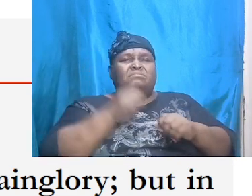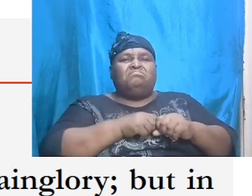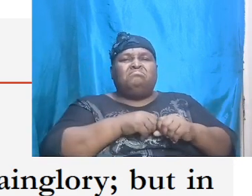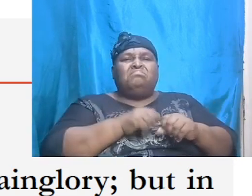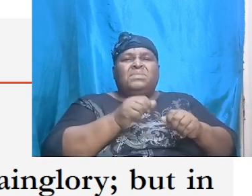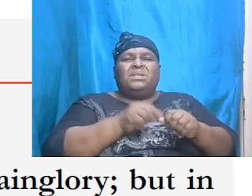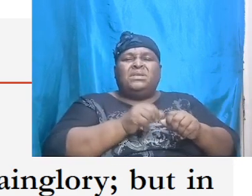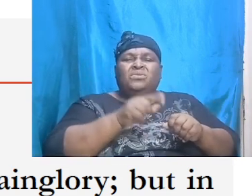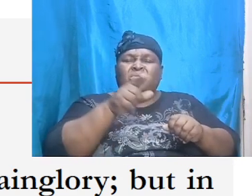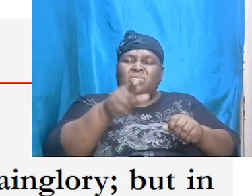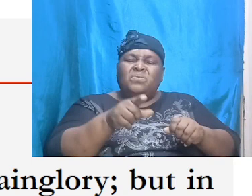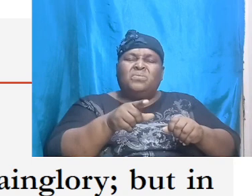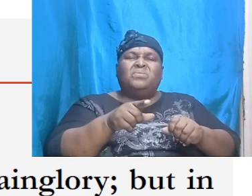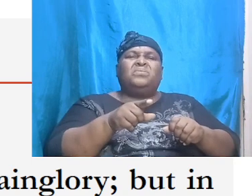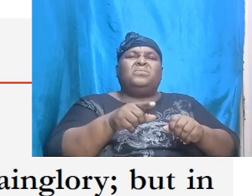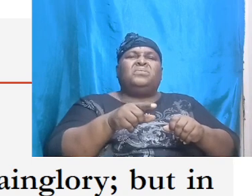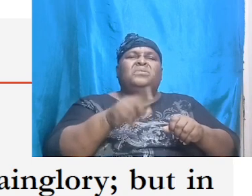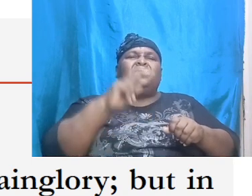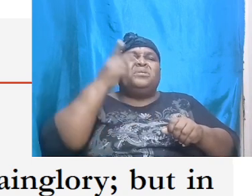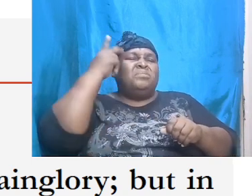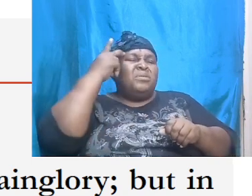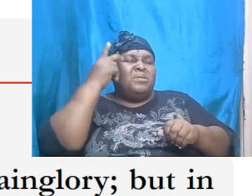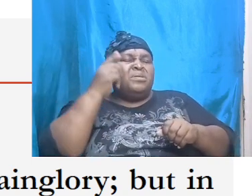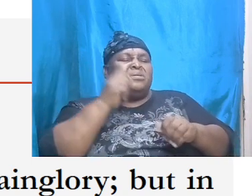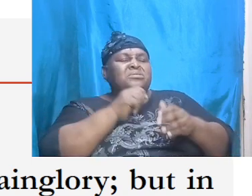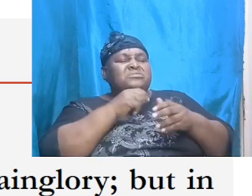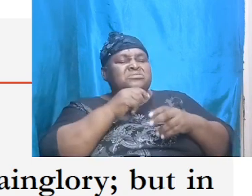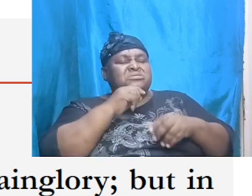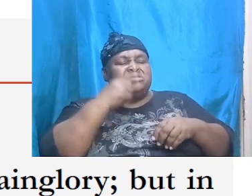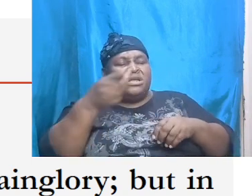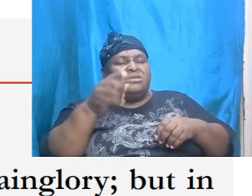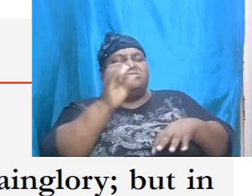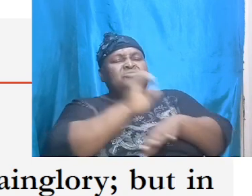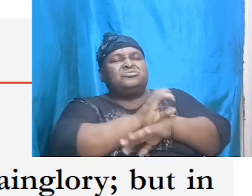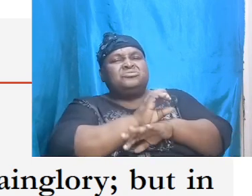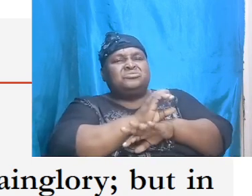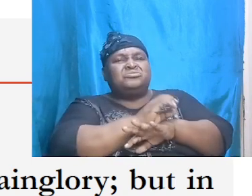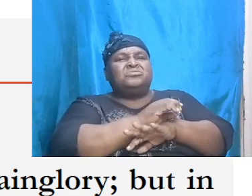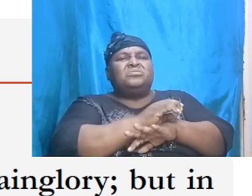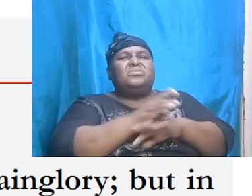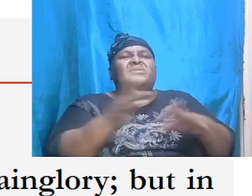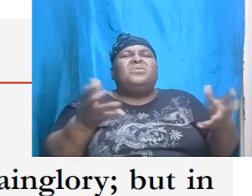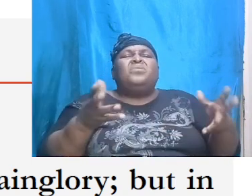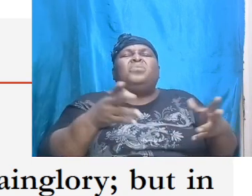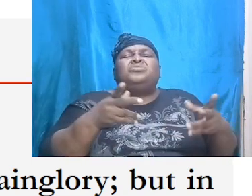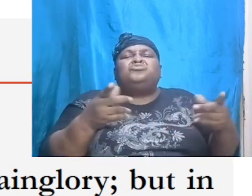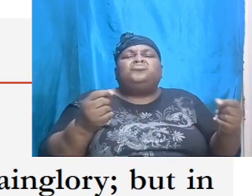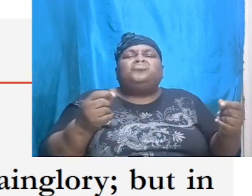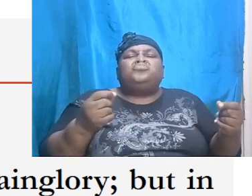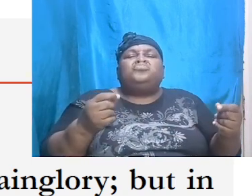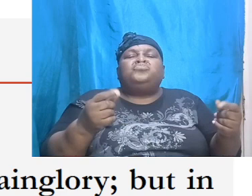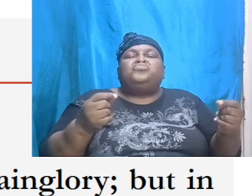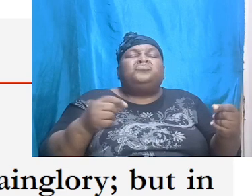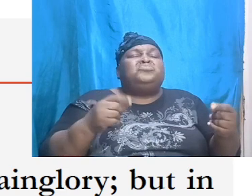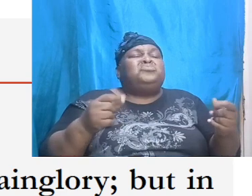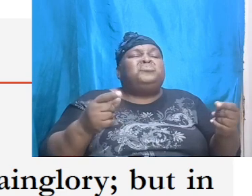of others. In other words, Paul is writing to the church in Philippians, and he's saying that whatever we do, we must do